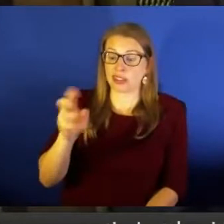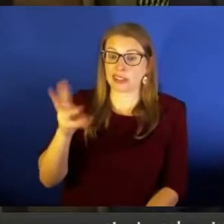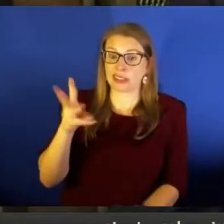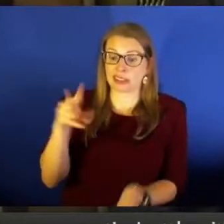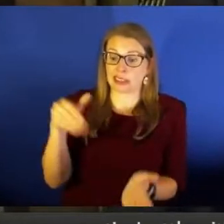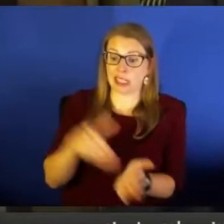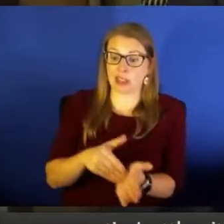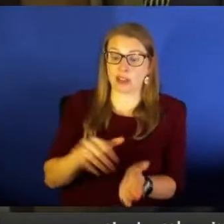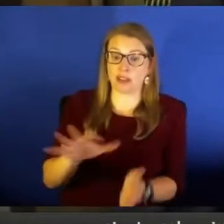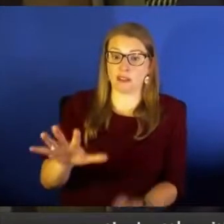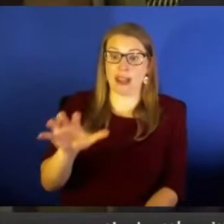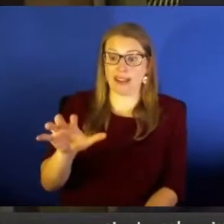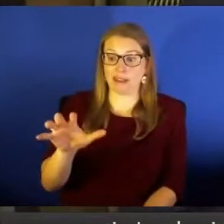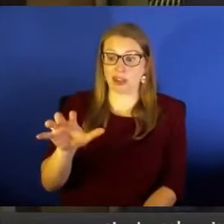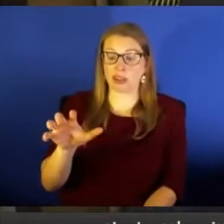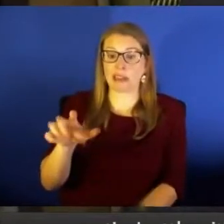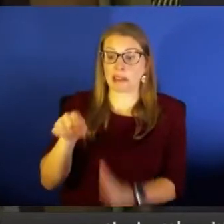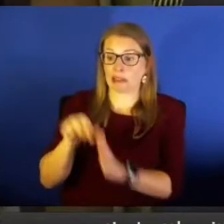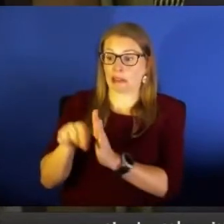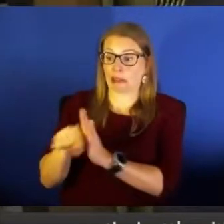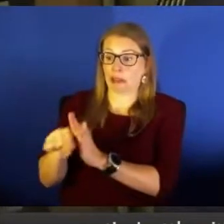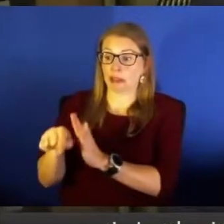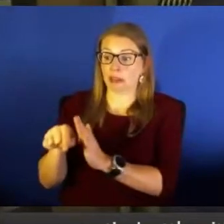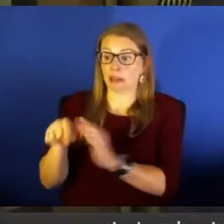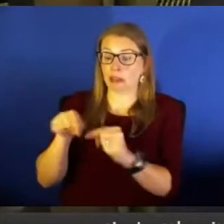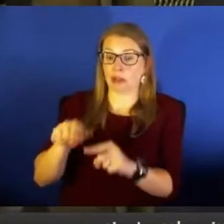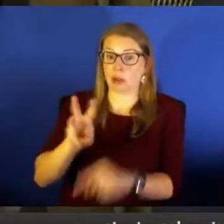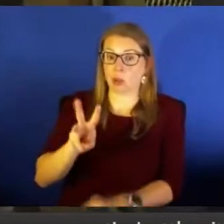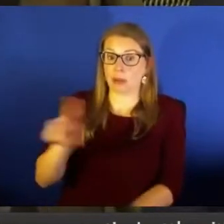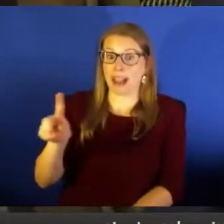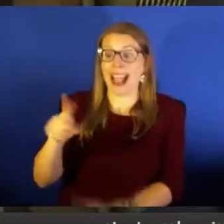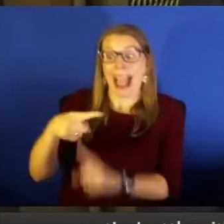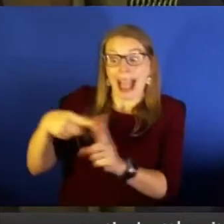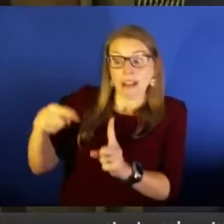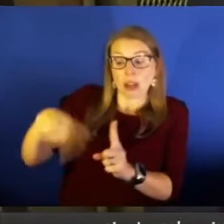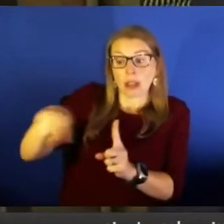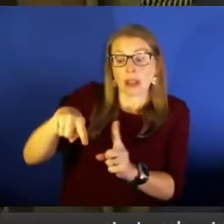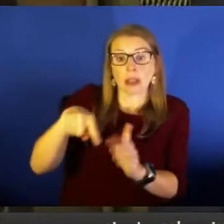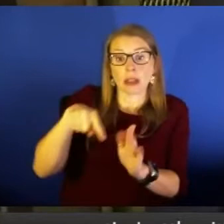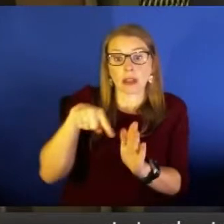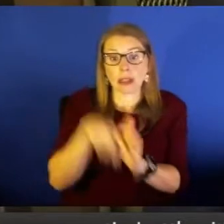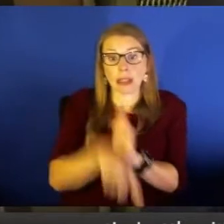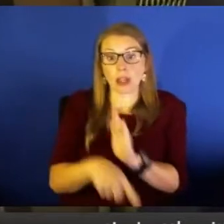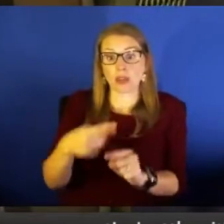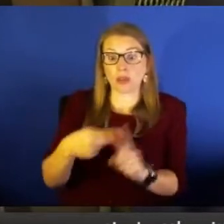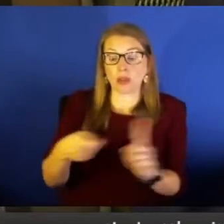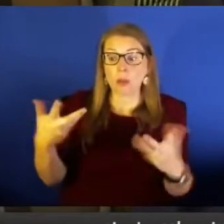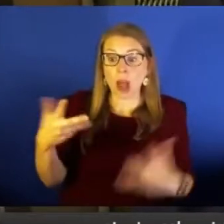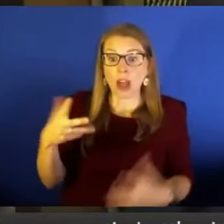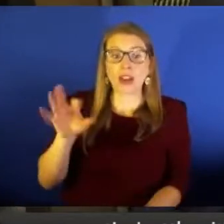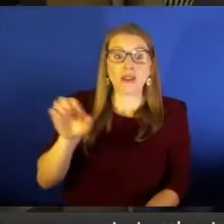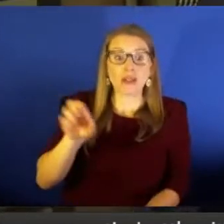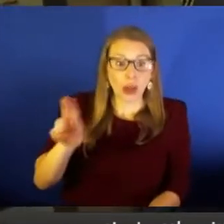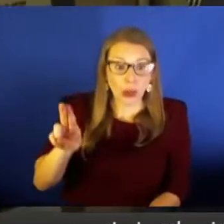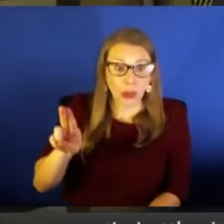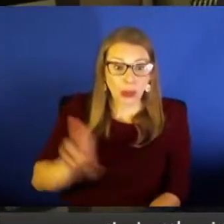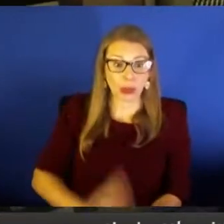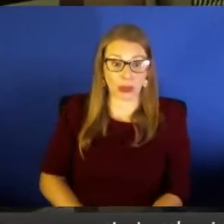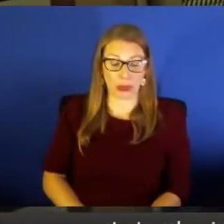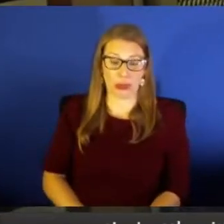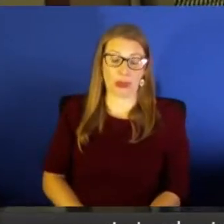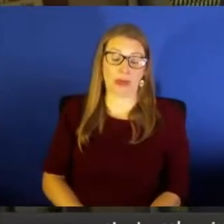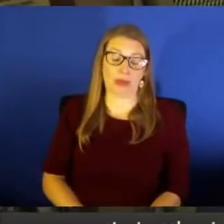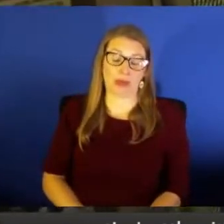116,500 those killed in World War I, half of whom were killed by the flu. So, the impact that it had on